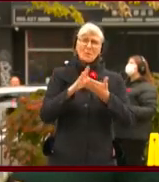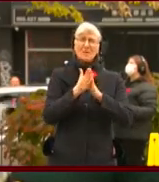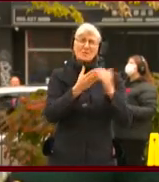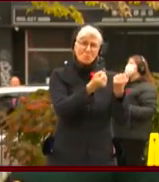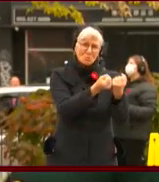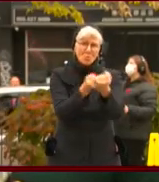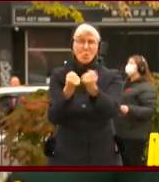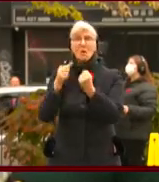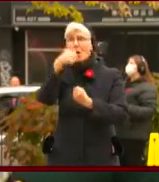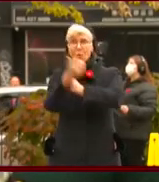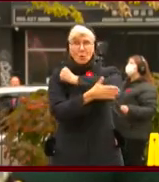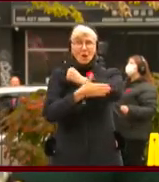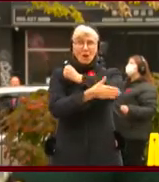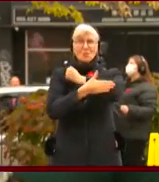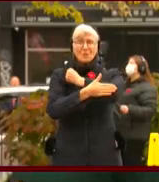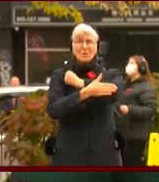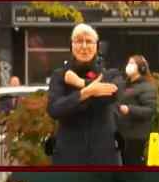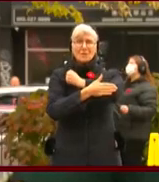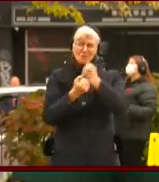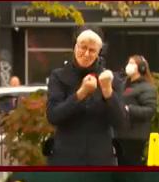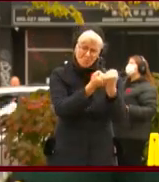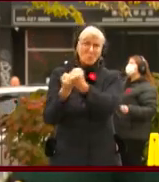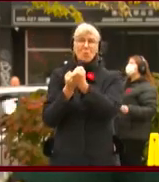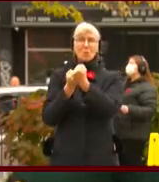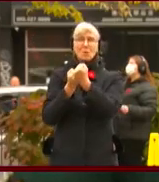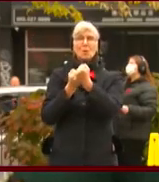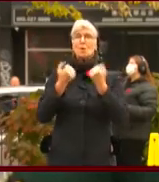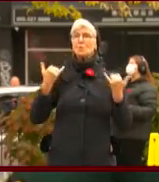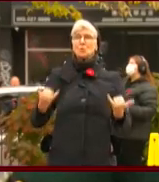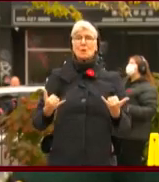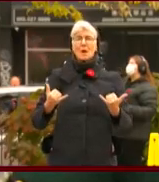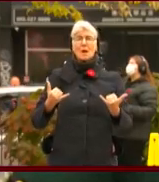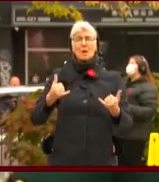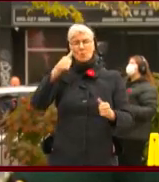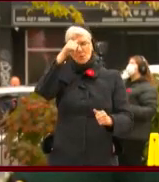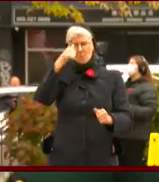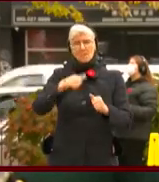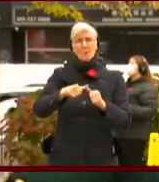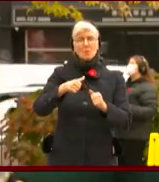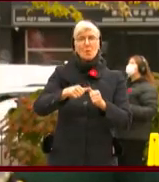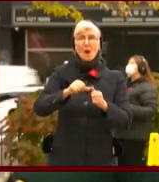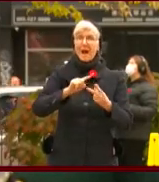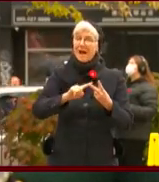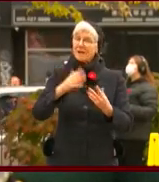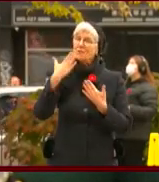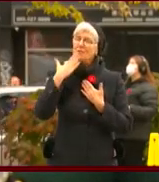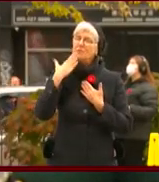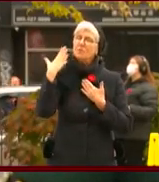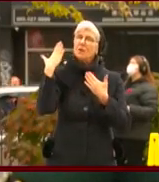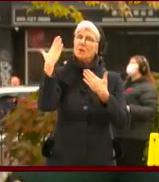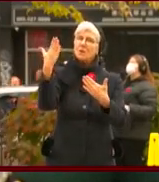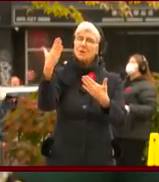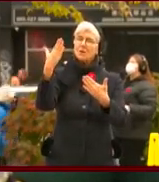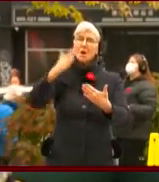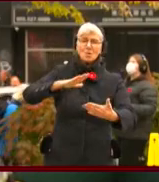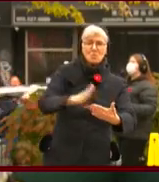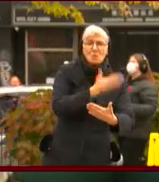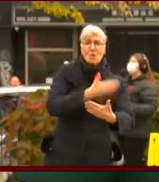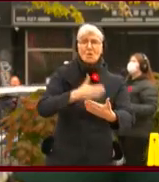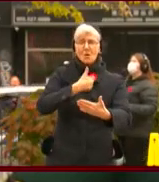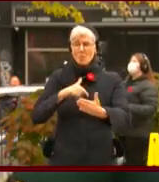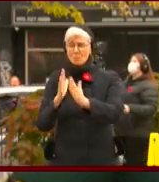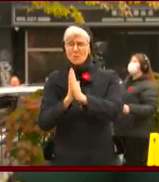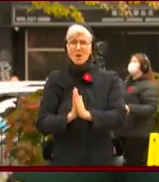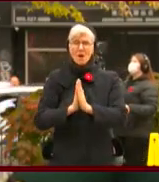need. So today is not only a day for remembrance, but a day to give thanks. Through our song, our prayers,